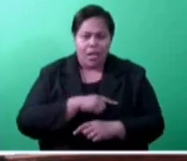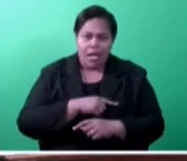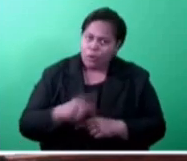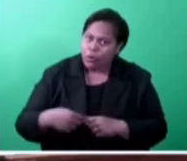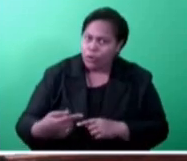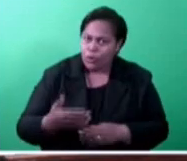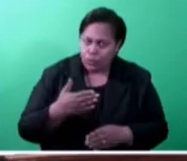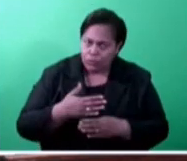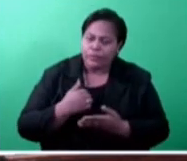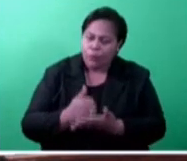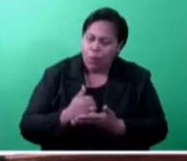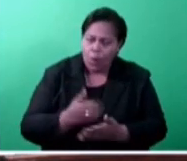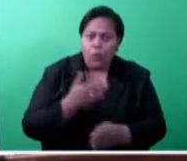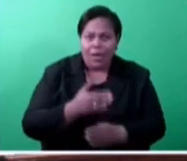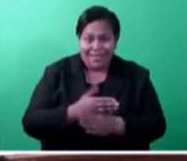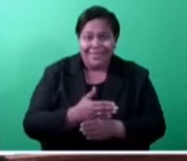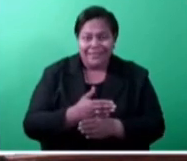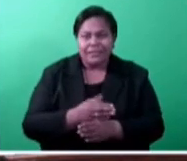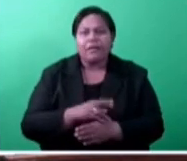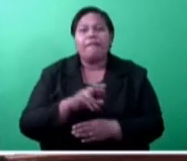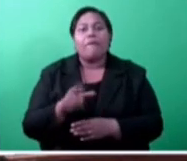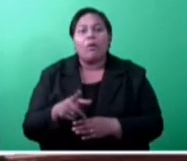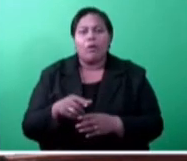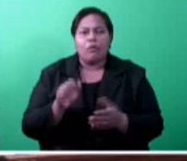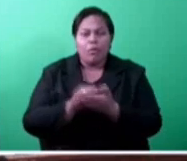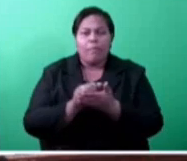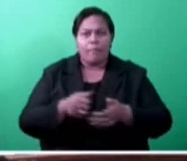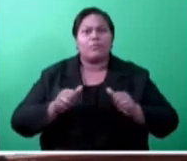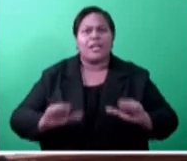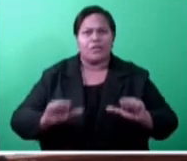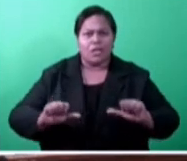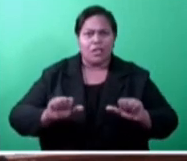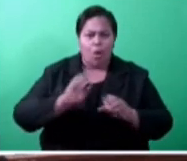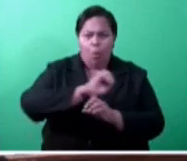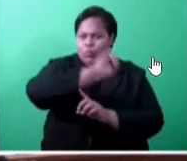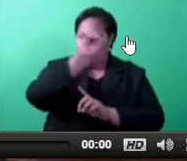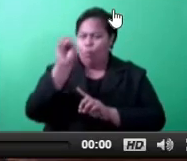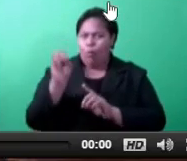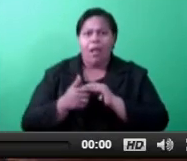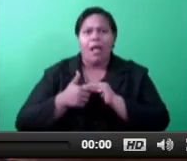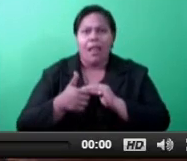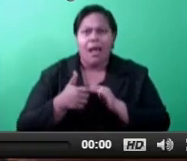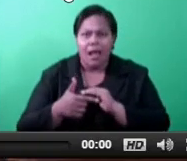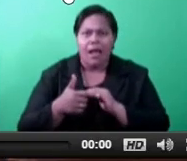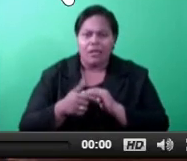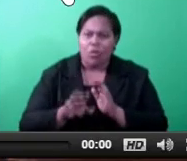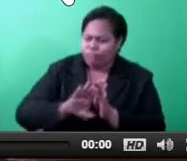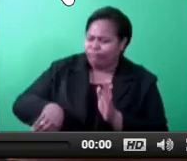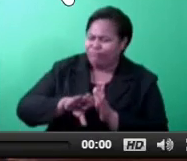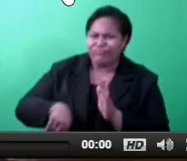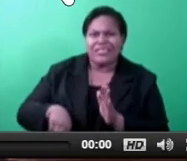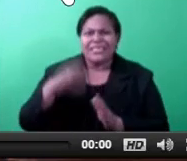the Montreal Protocol in the recovery of the ozone layer by further phasing out ozone-depleting substances, and